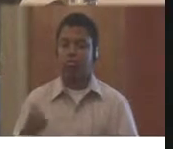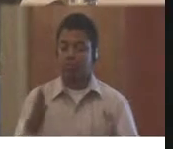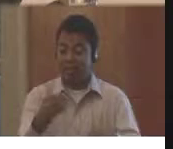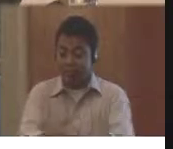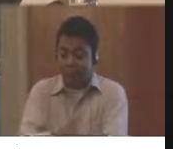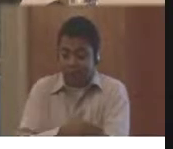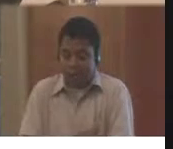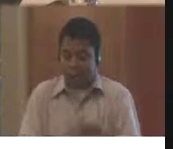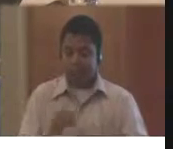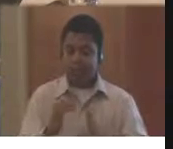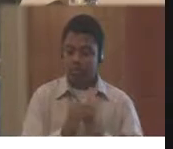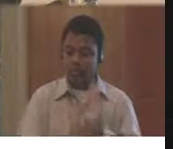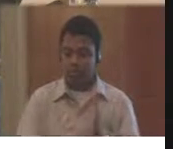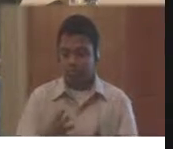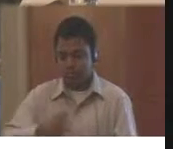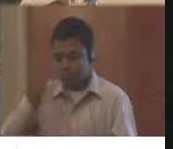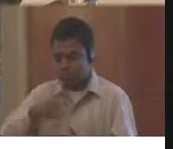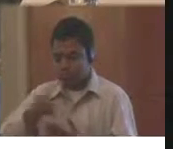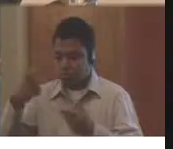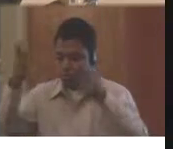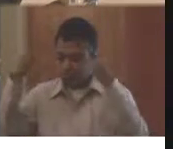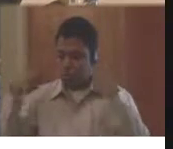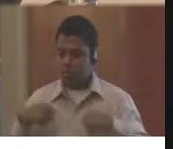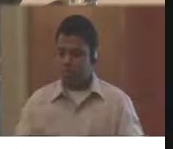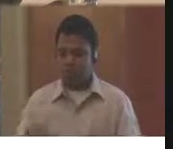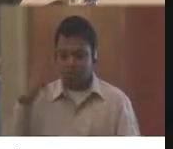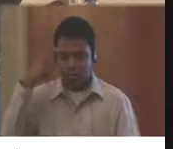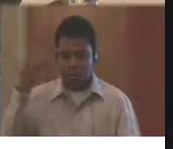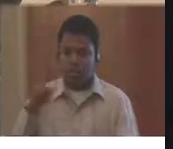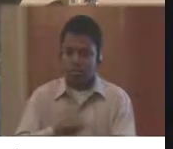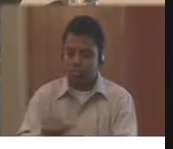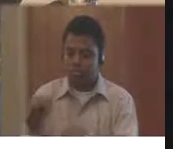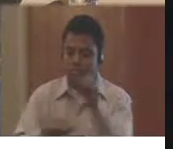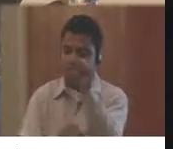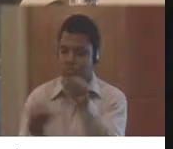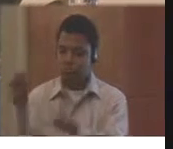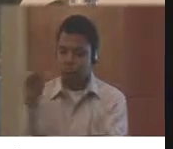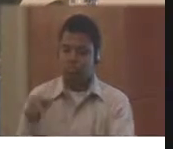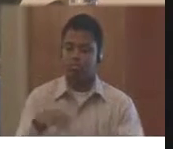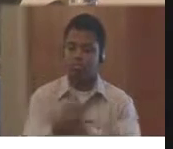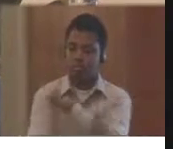advise country authorities and strengthen exchange networks.